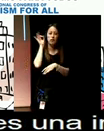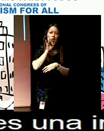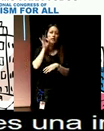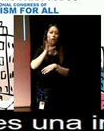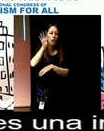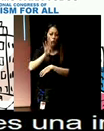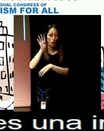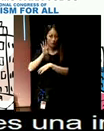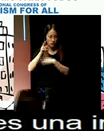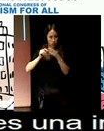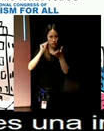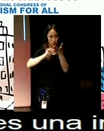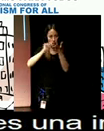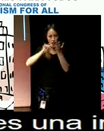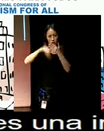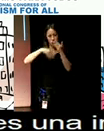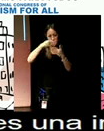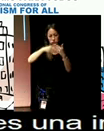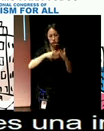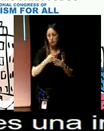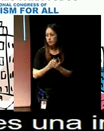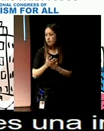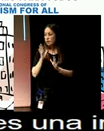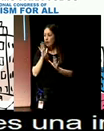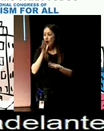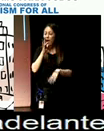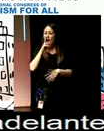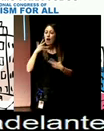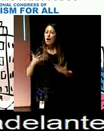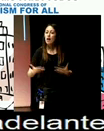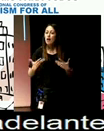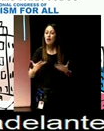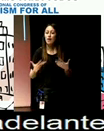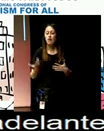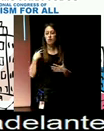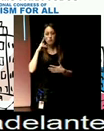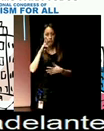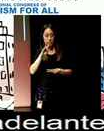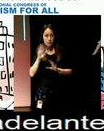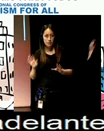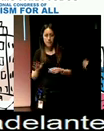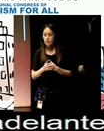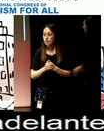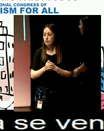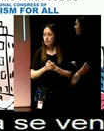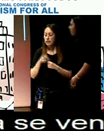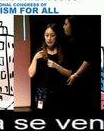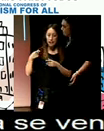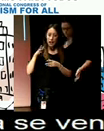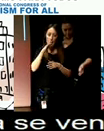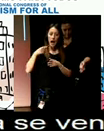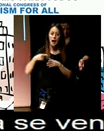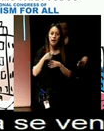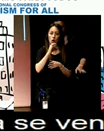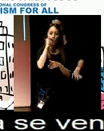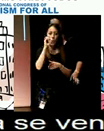But today it looks like that. It's the Jordan River. People are baptizing there,